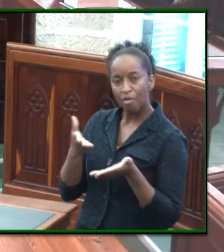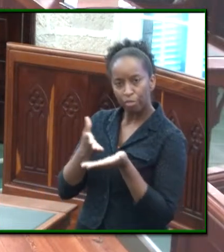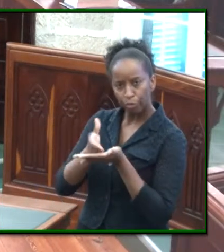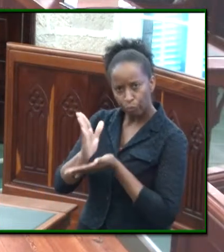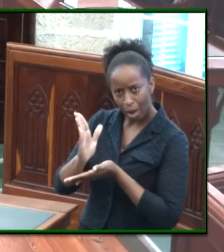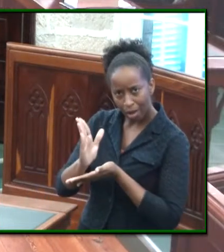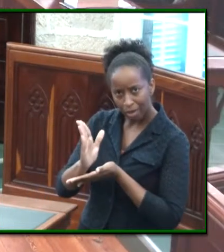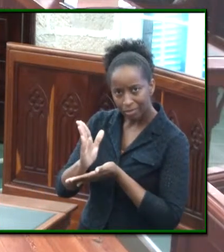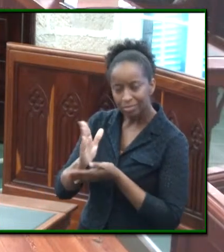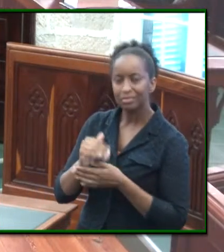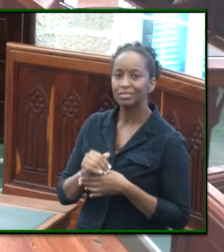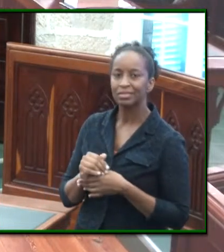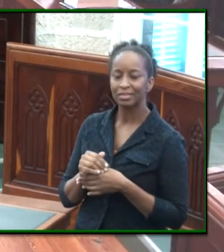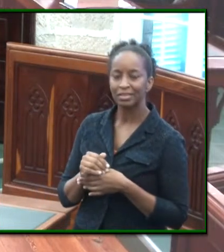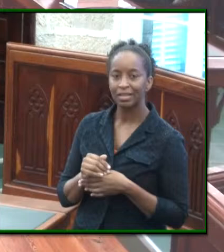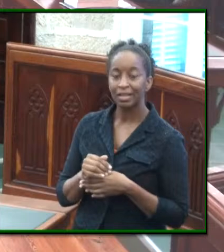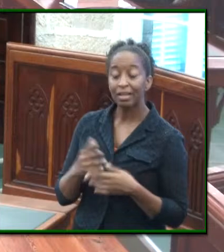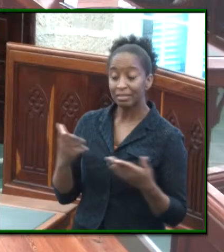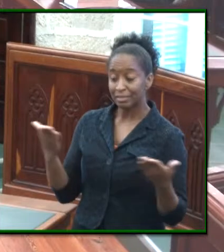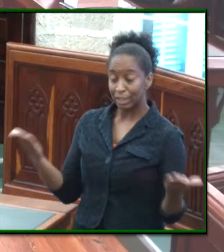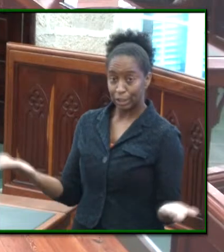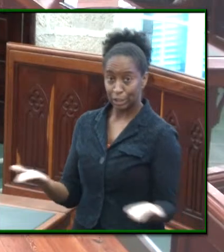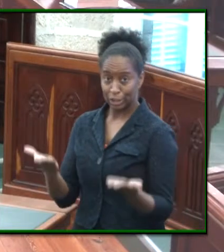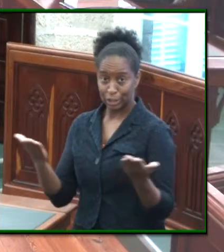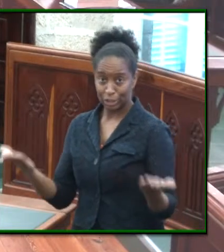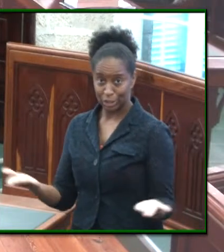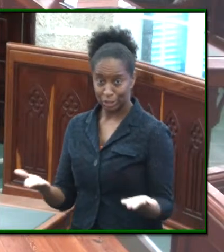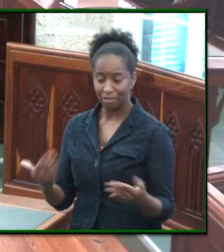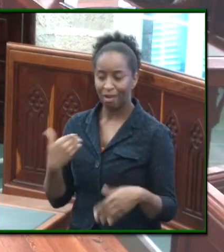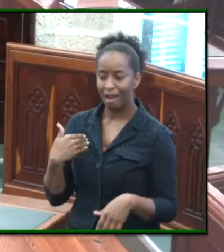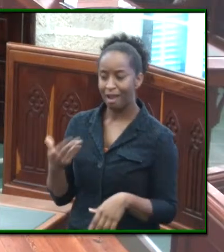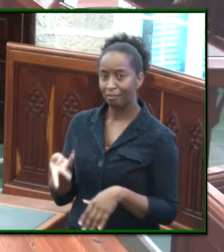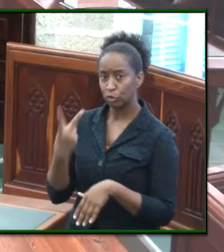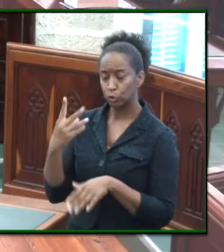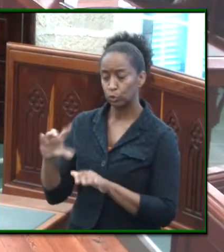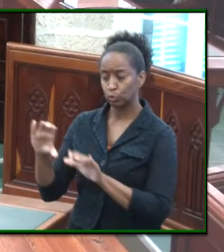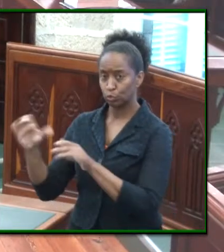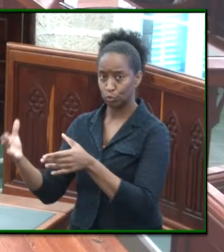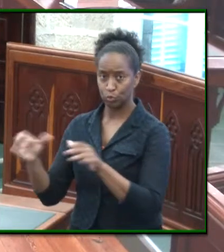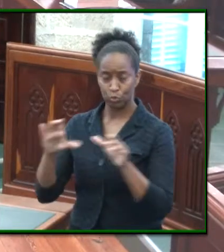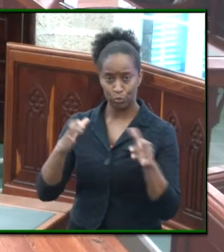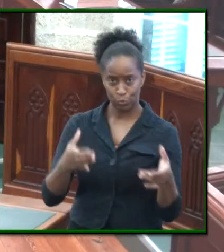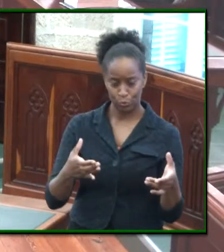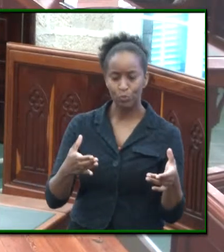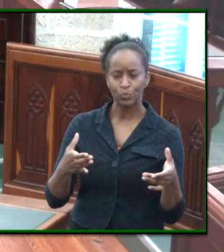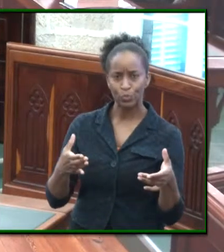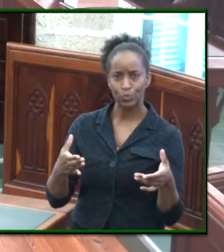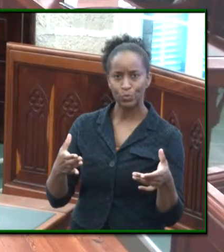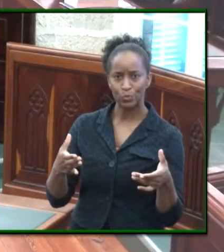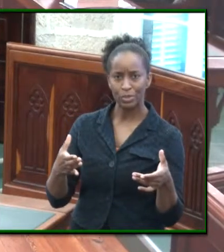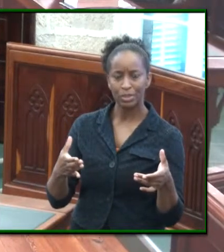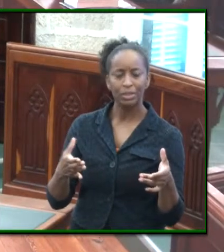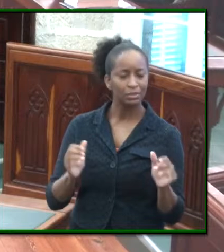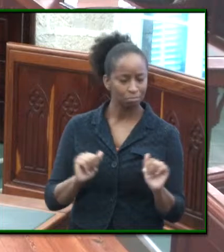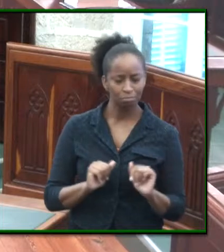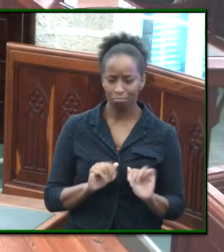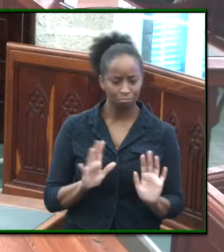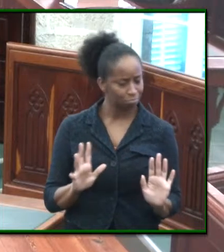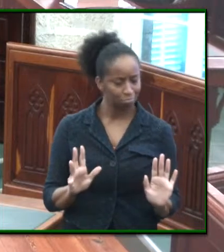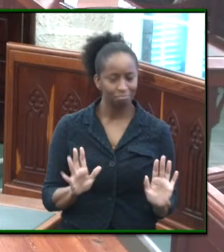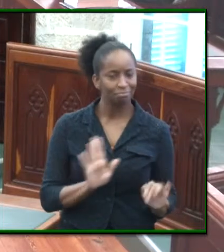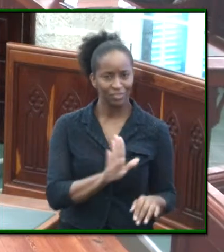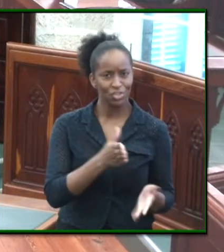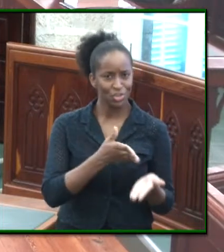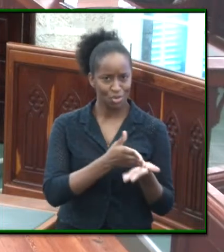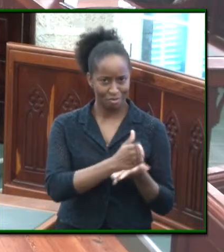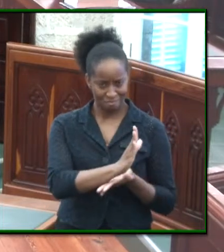entire affair should be transparent. And it is Honourable Leader of Government Business. Thank you.